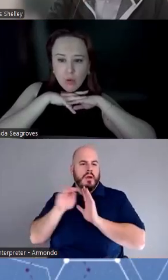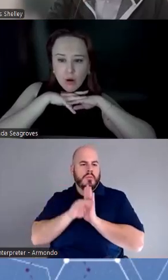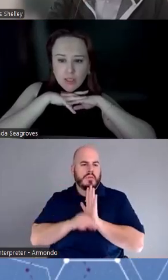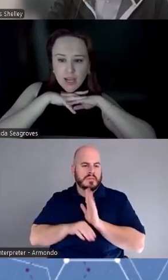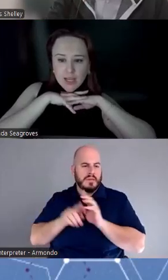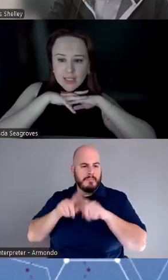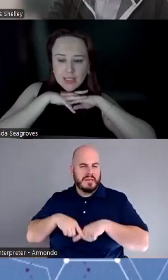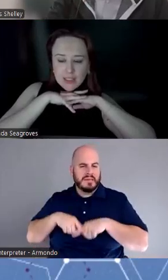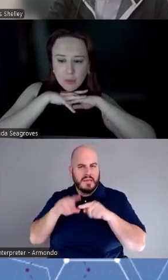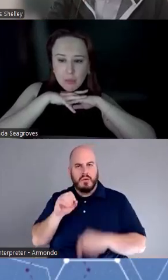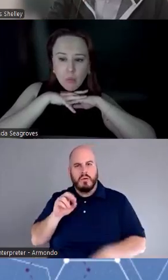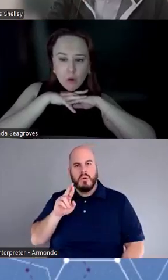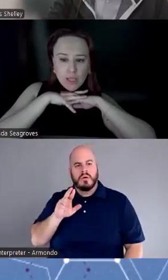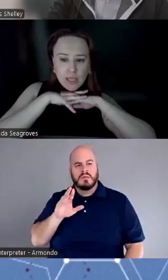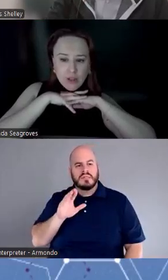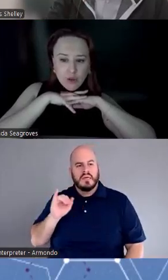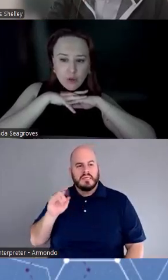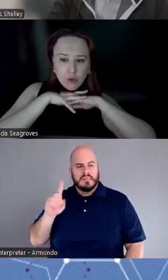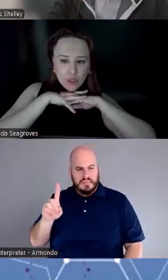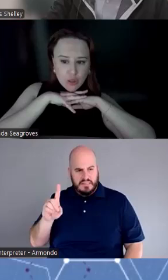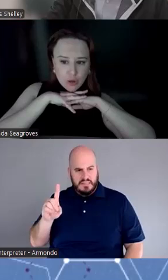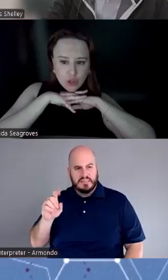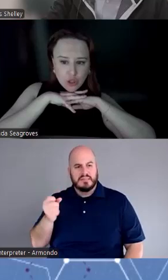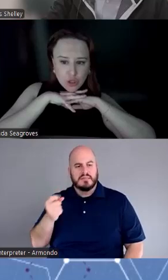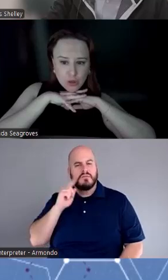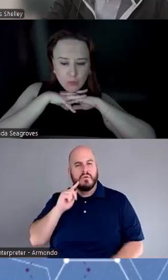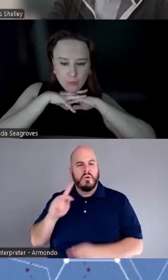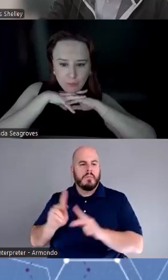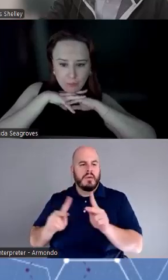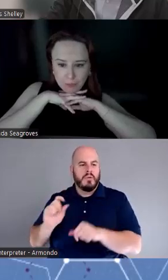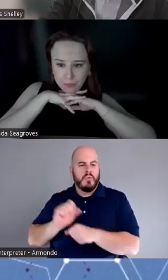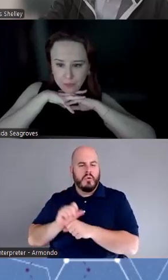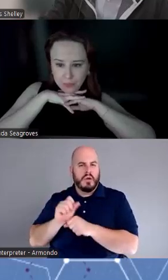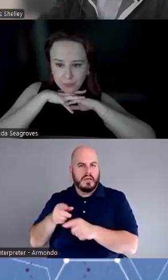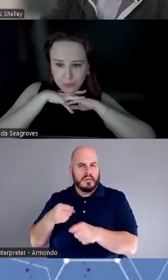on ORCIDs of people working in the field of research?